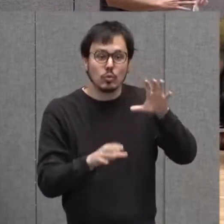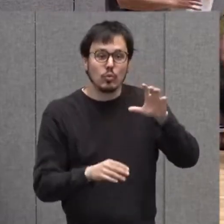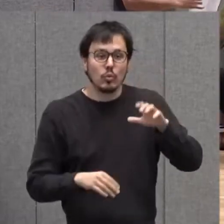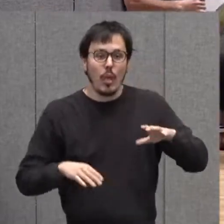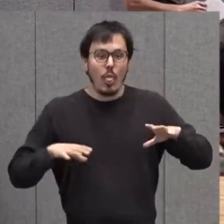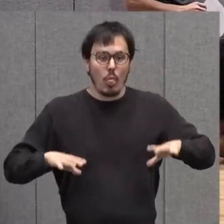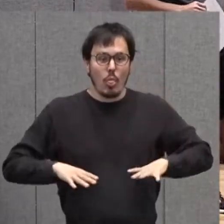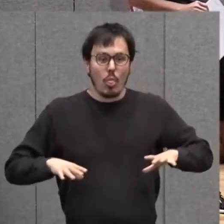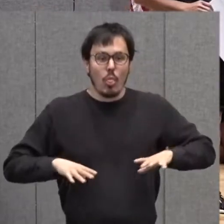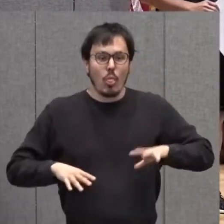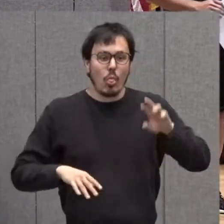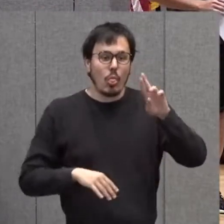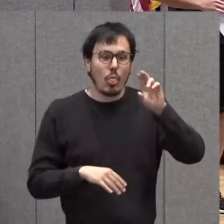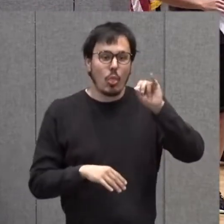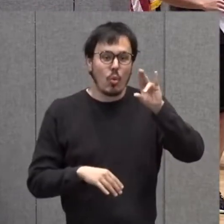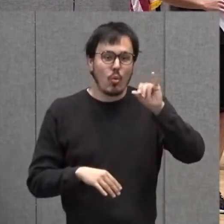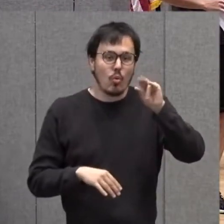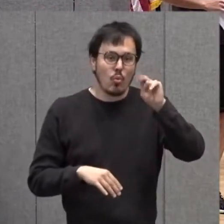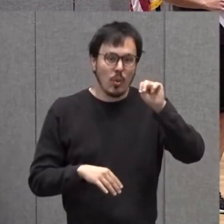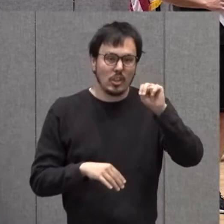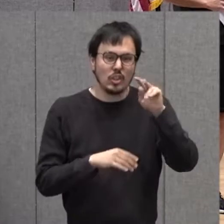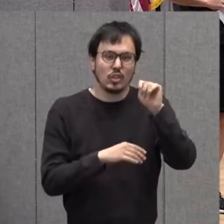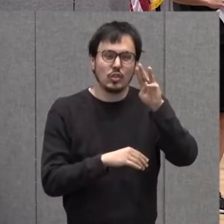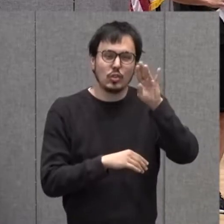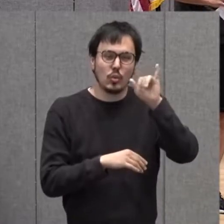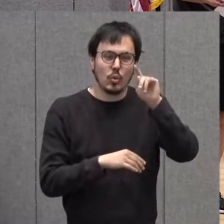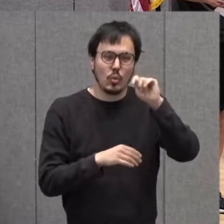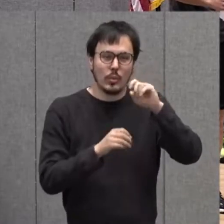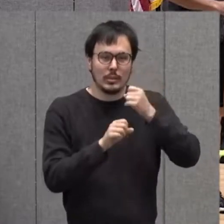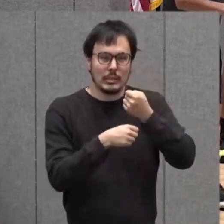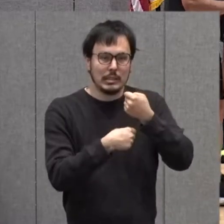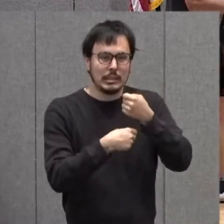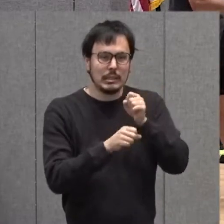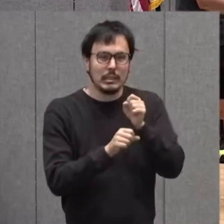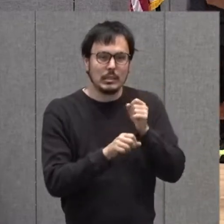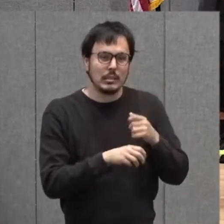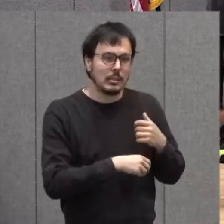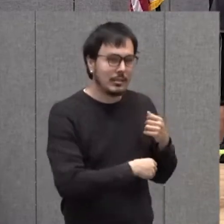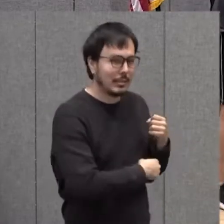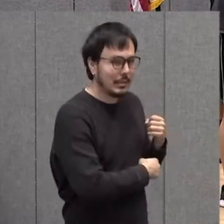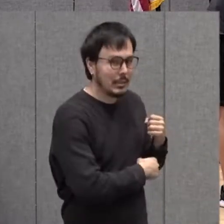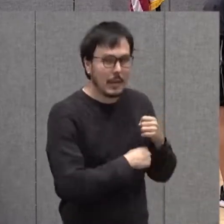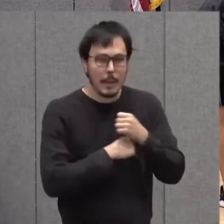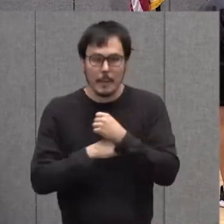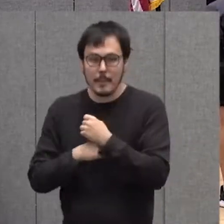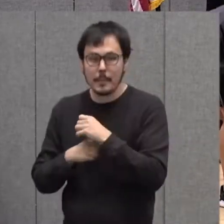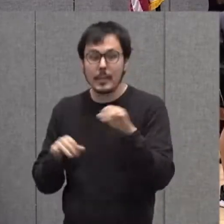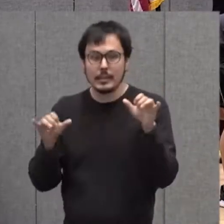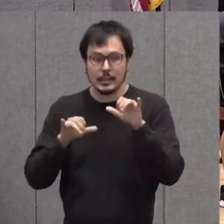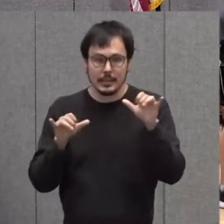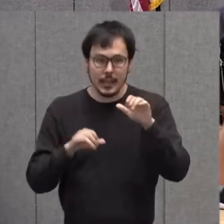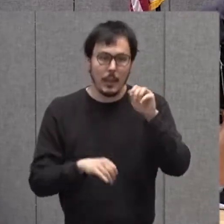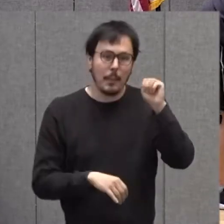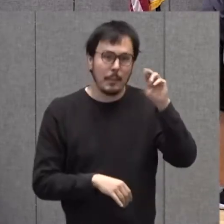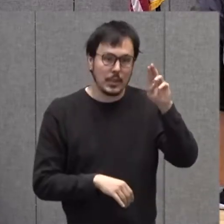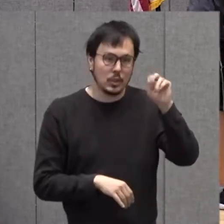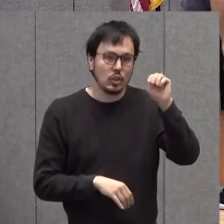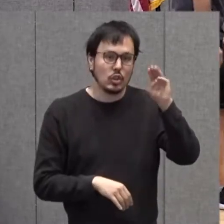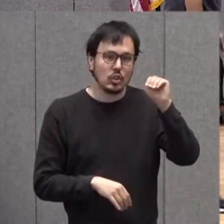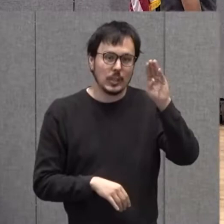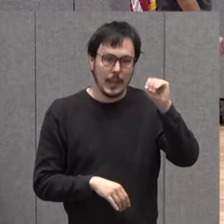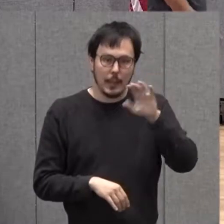twist. Así como lo está haciendo, like Mr. Dunham is doing. All right, 30 seconds, here we